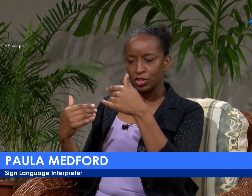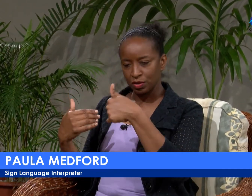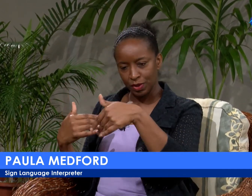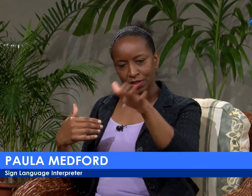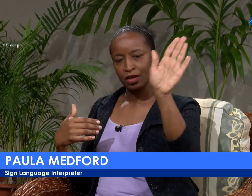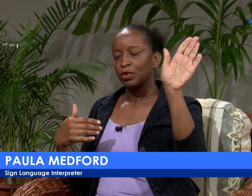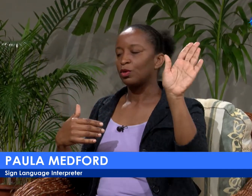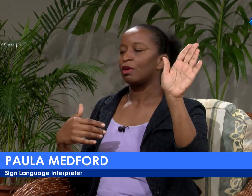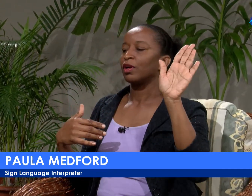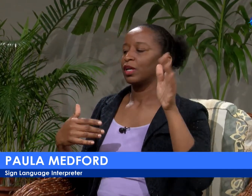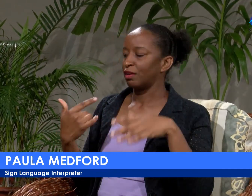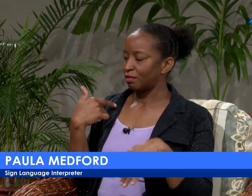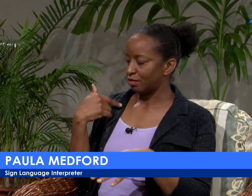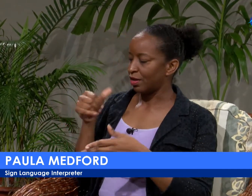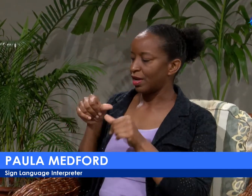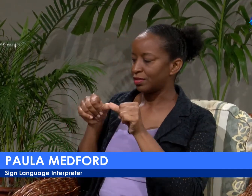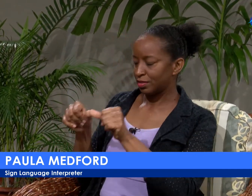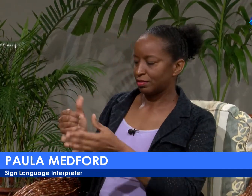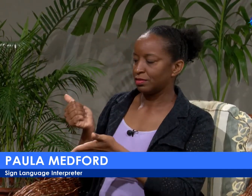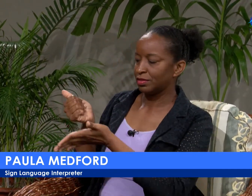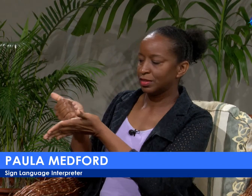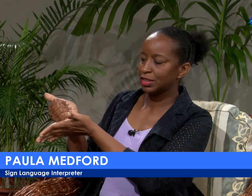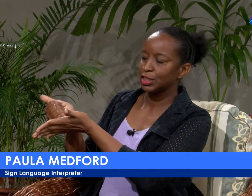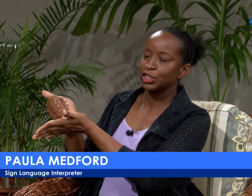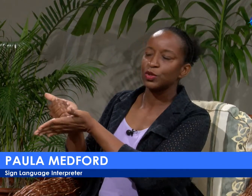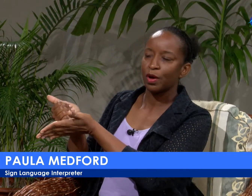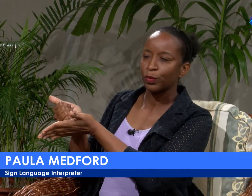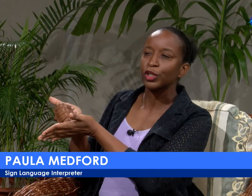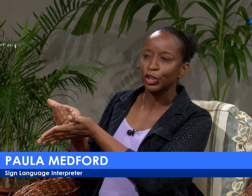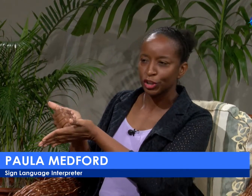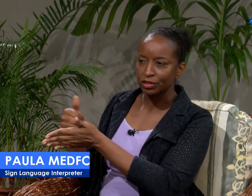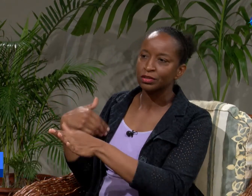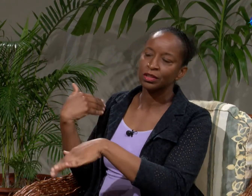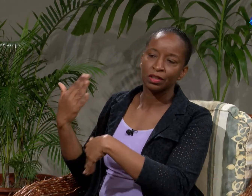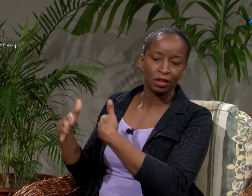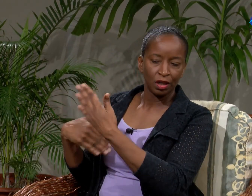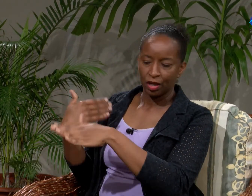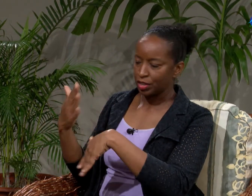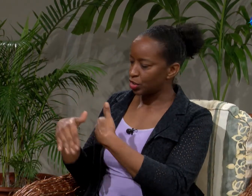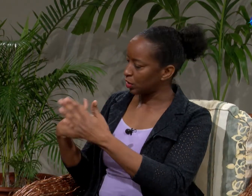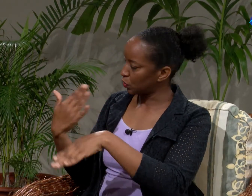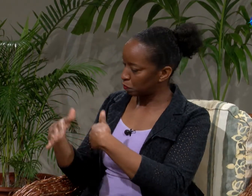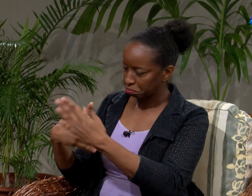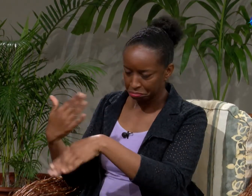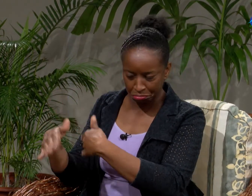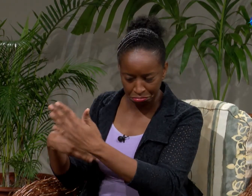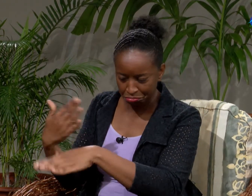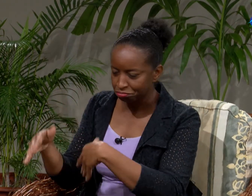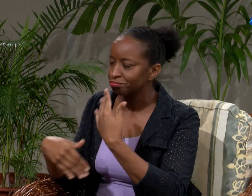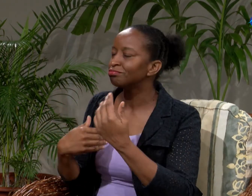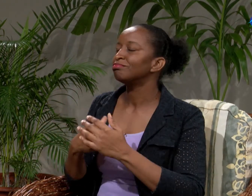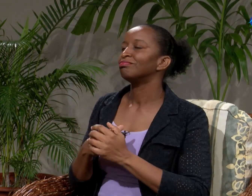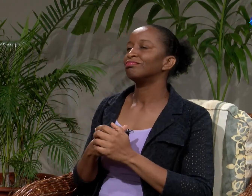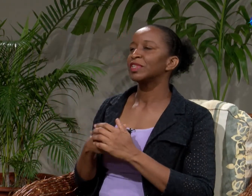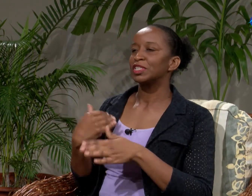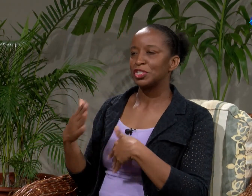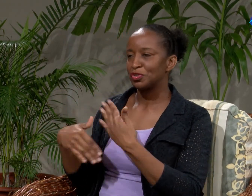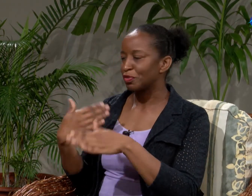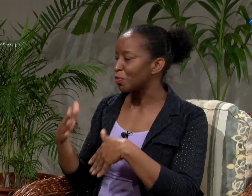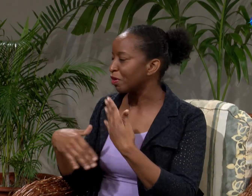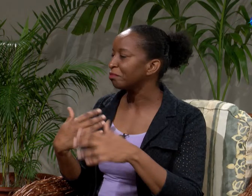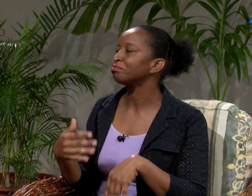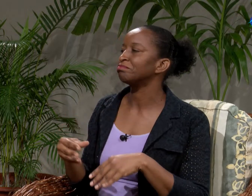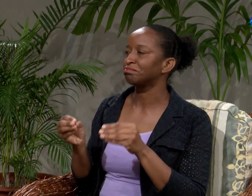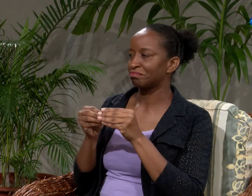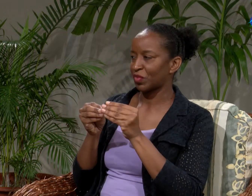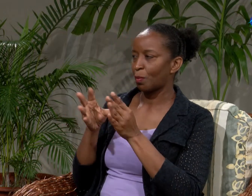and then eventually when they were no longer here, I had to continue helping her, and it just